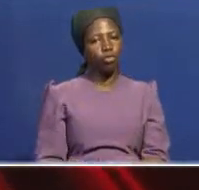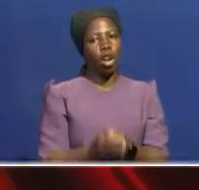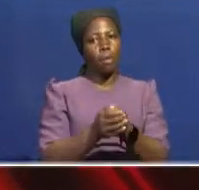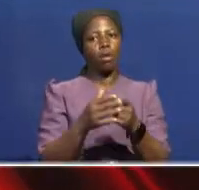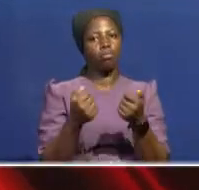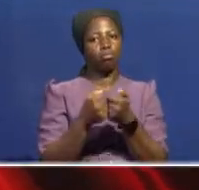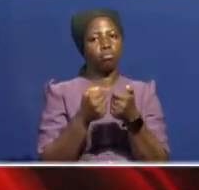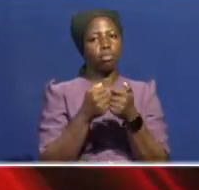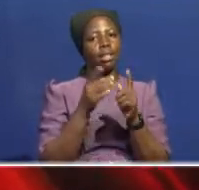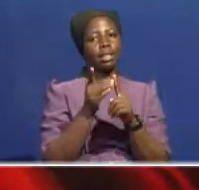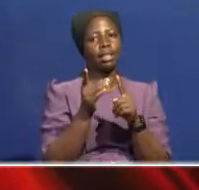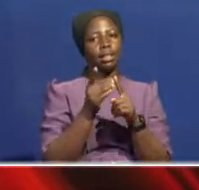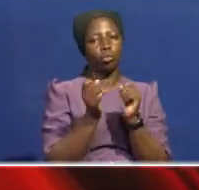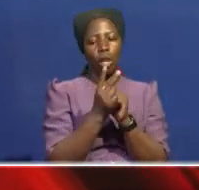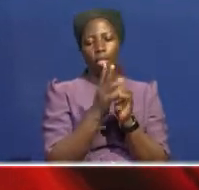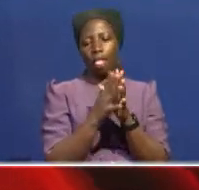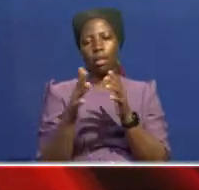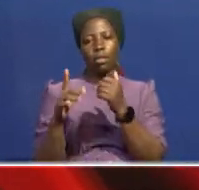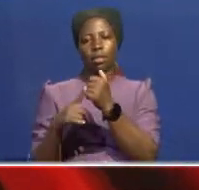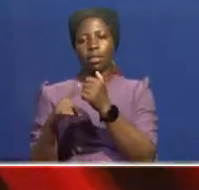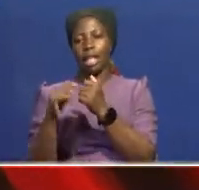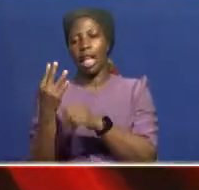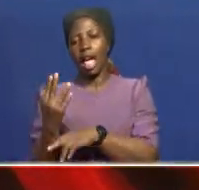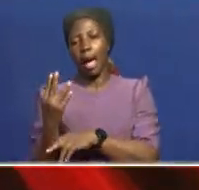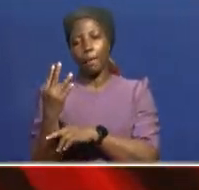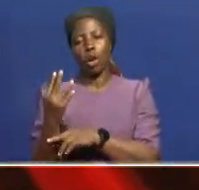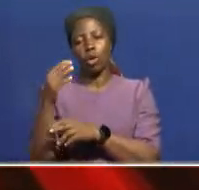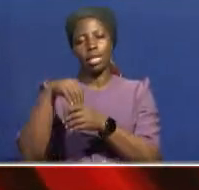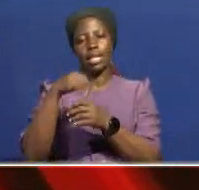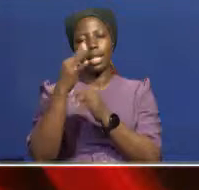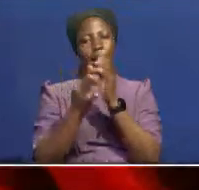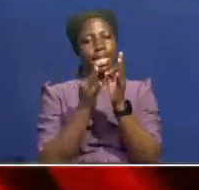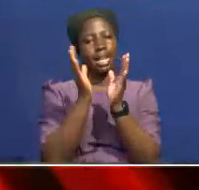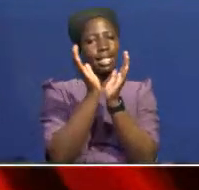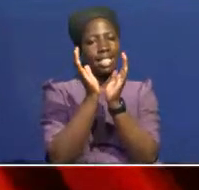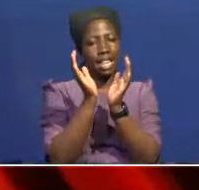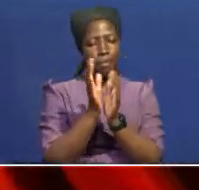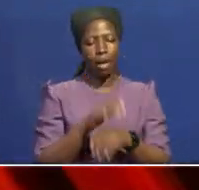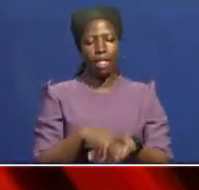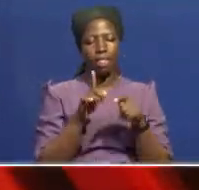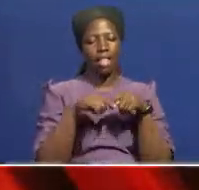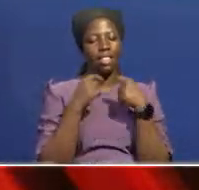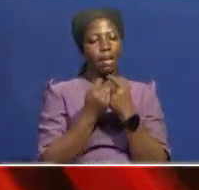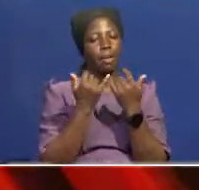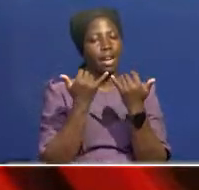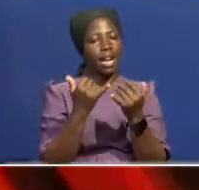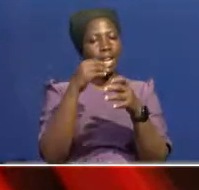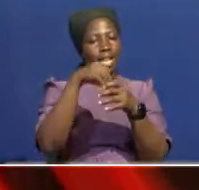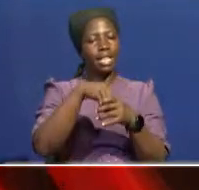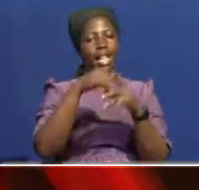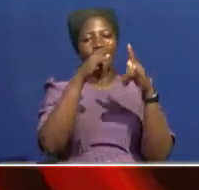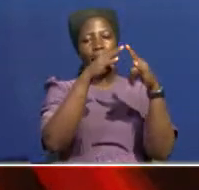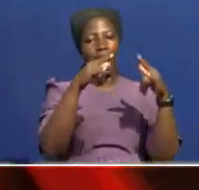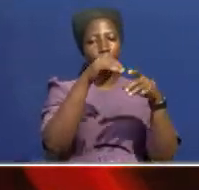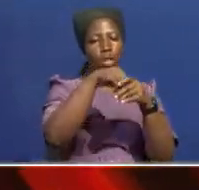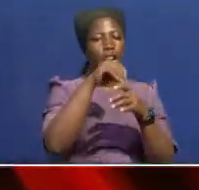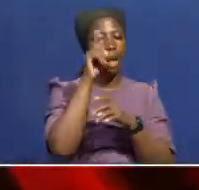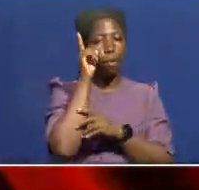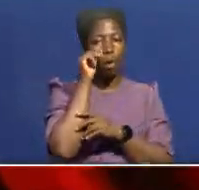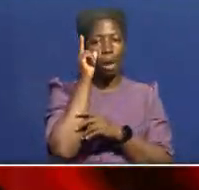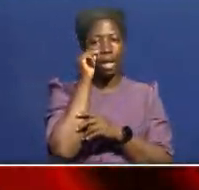7th April at Kasarani Gymnasium, to prepare for the continental assignment. The team is currently in a residential camp in